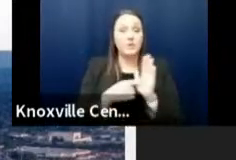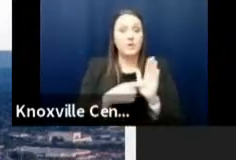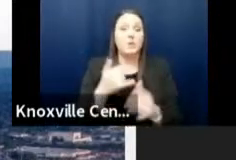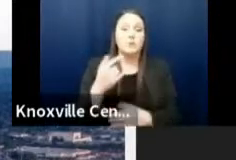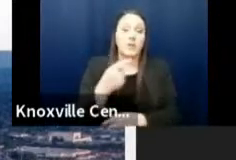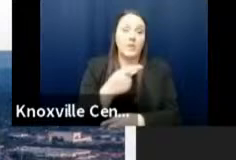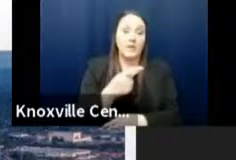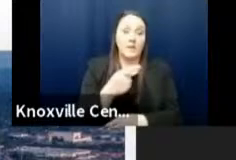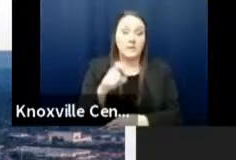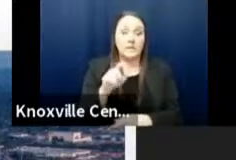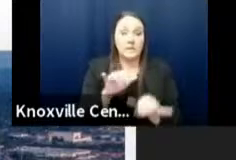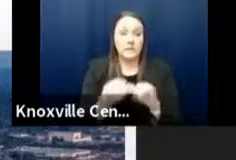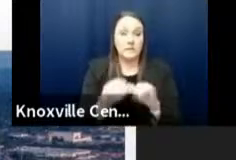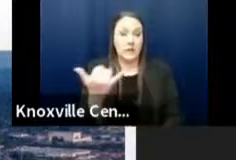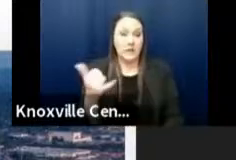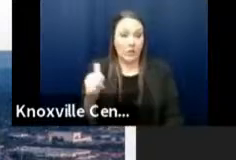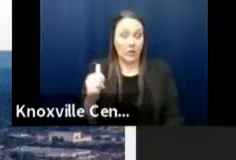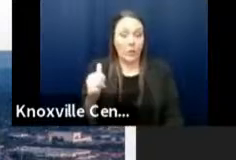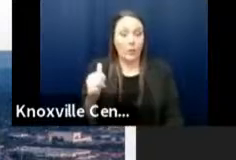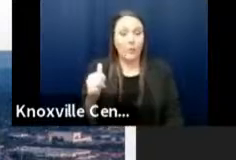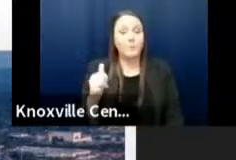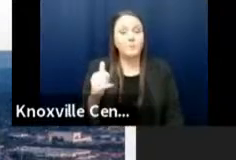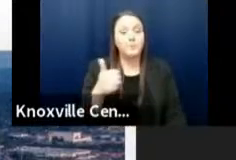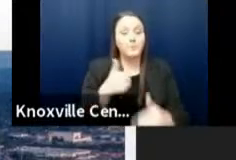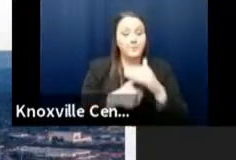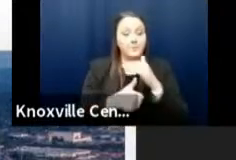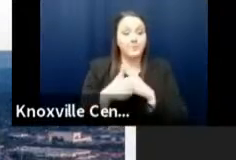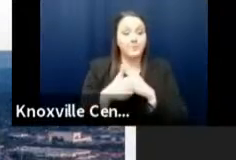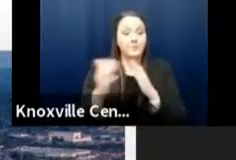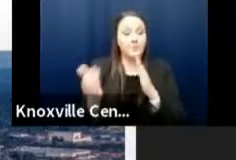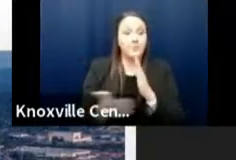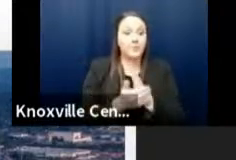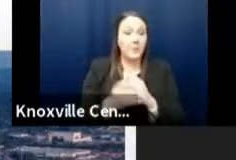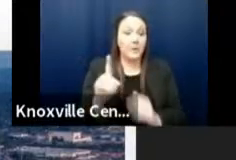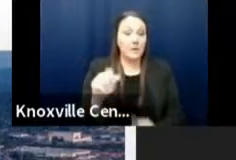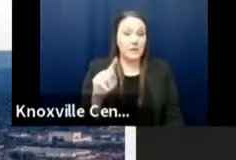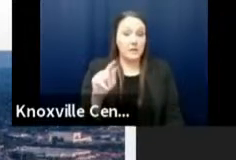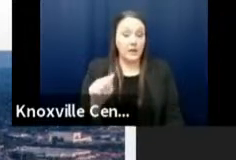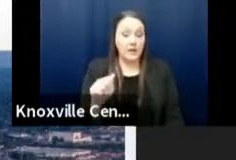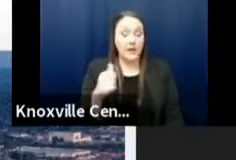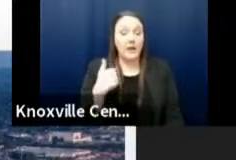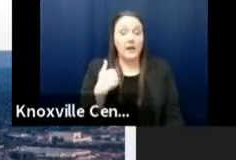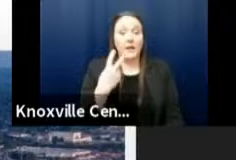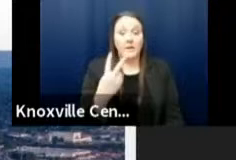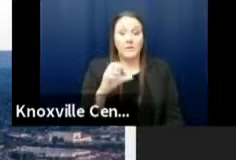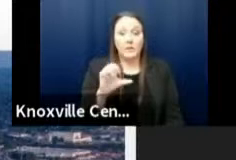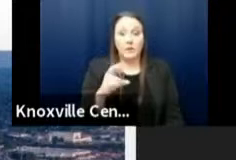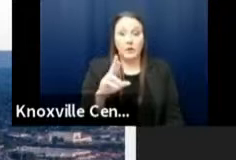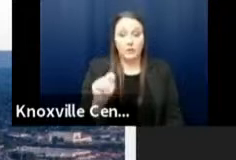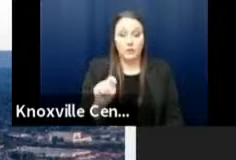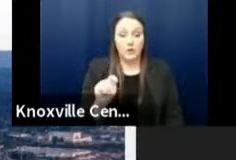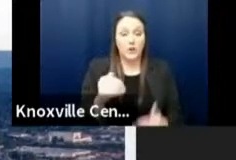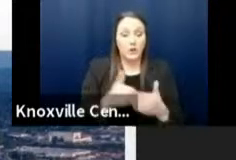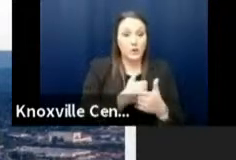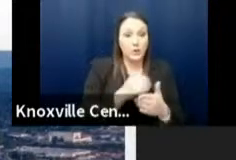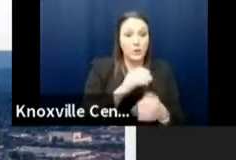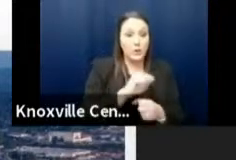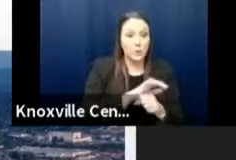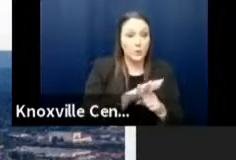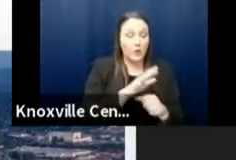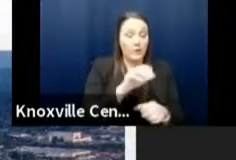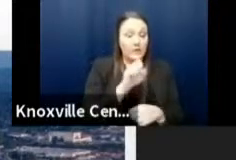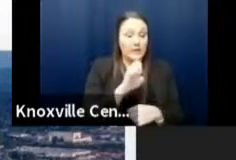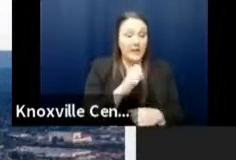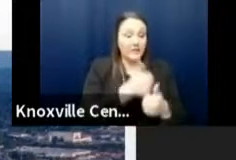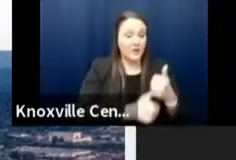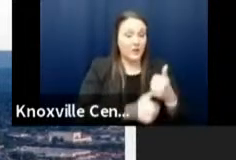yellow. And under our supplemental data section, we have 2 charts. The first chart shows new daily COVID cases per